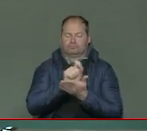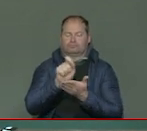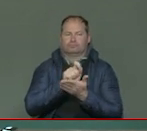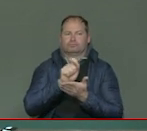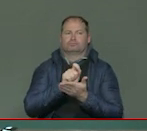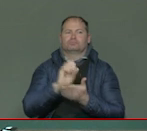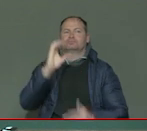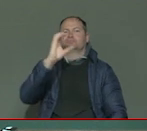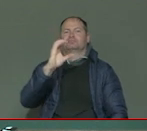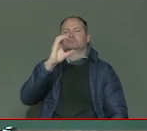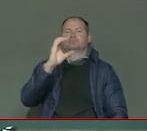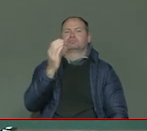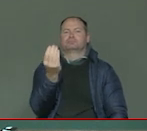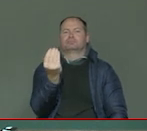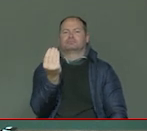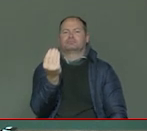credit amount